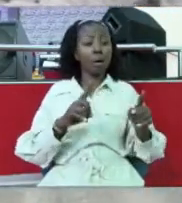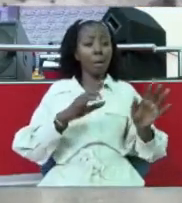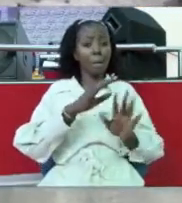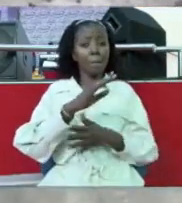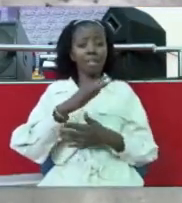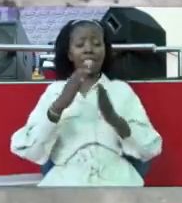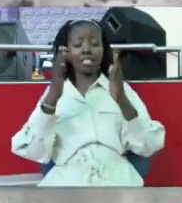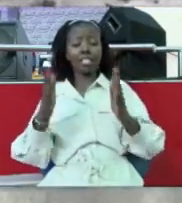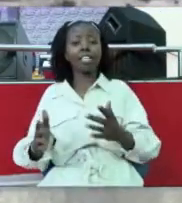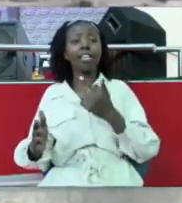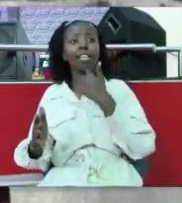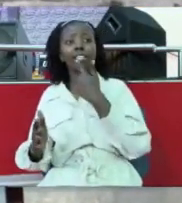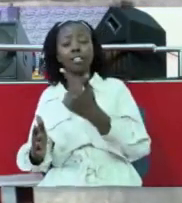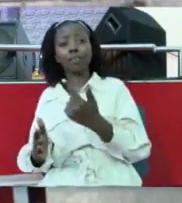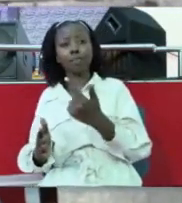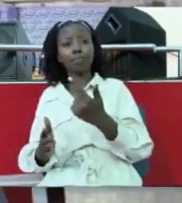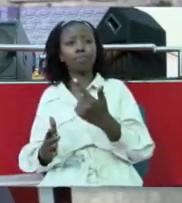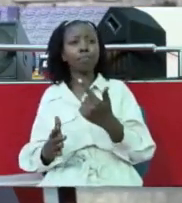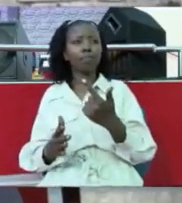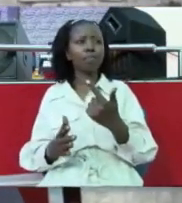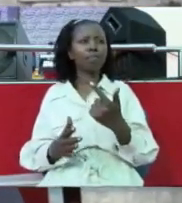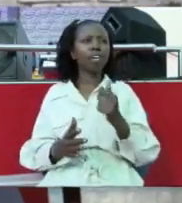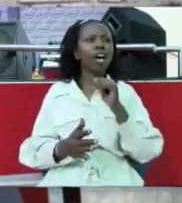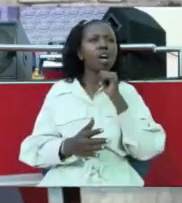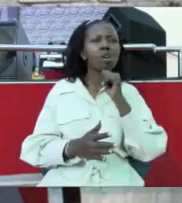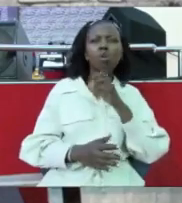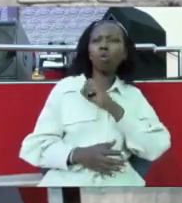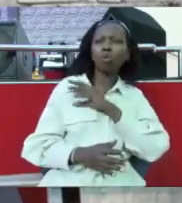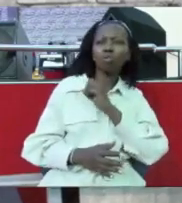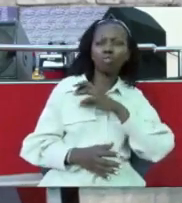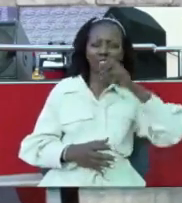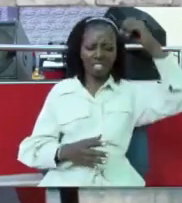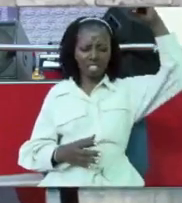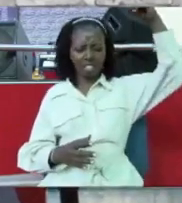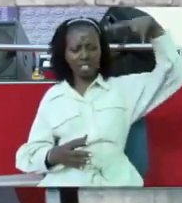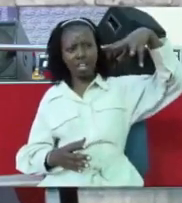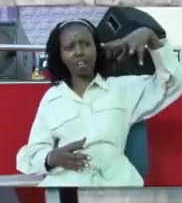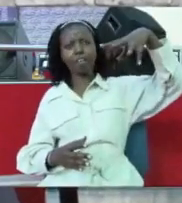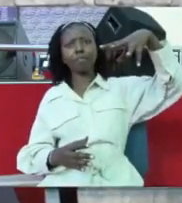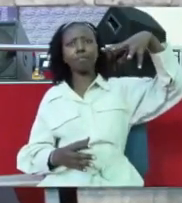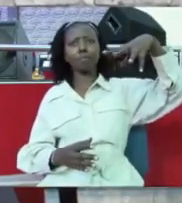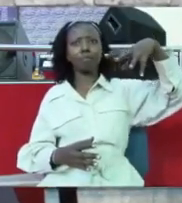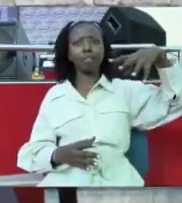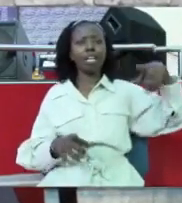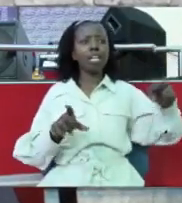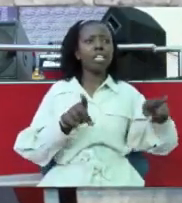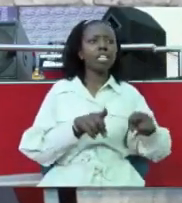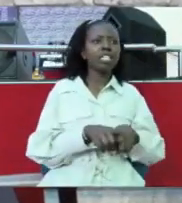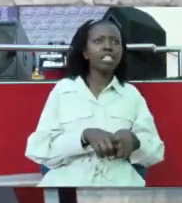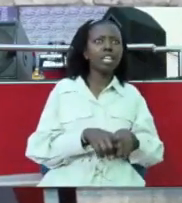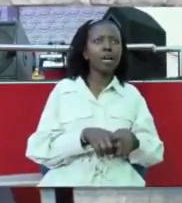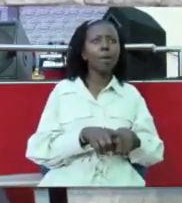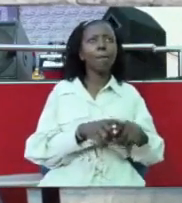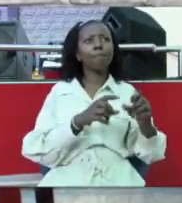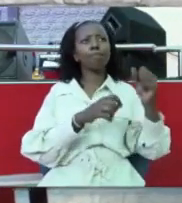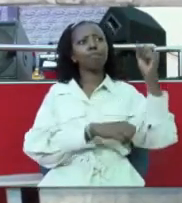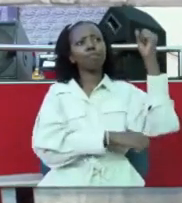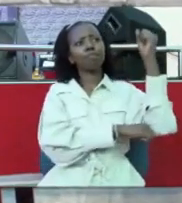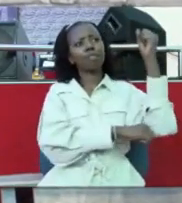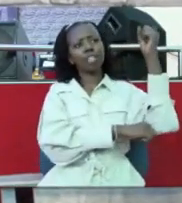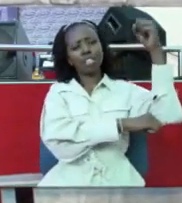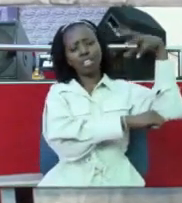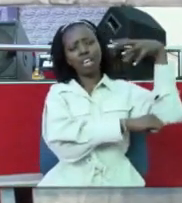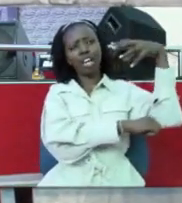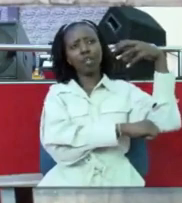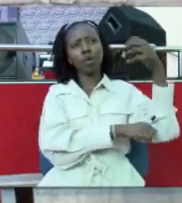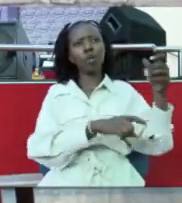said, they will not fear the sun shine, nor the shadow, nor the